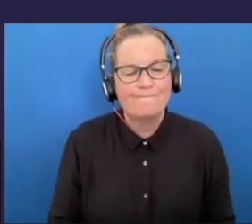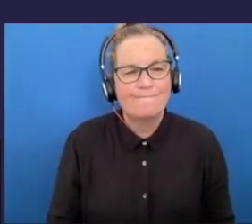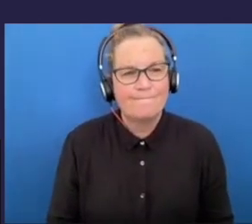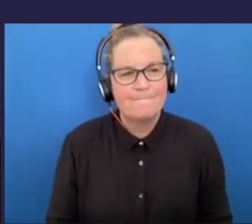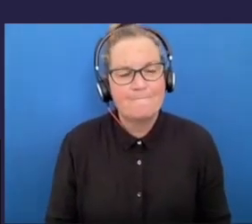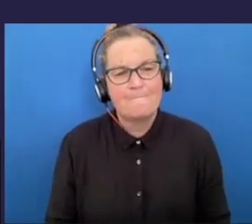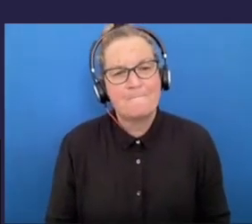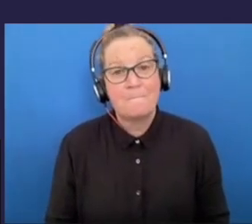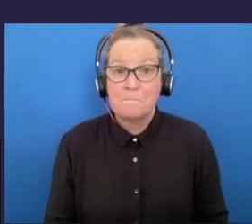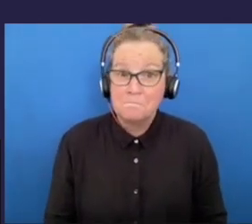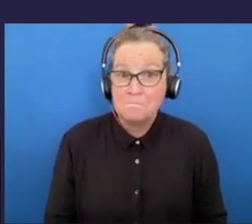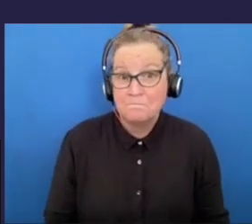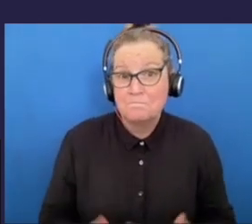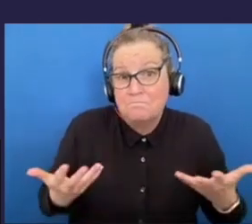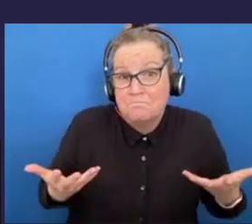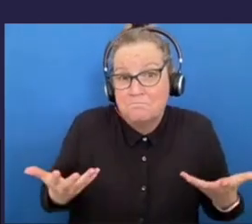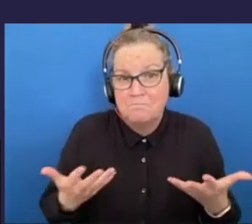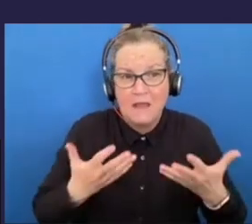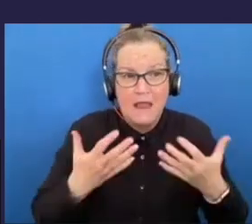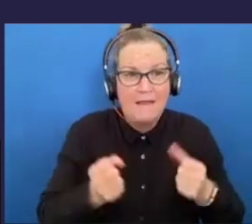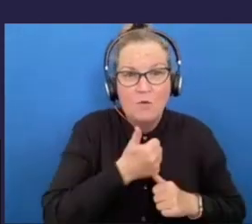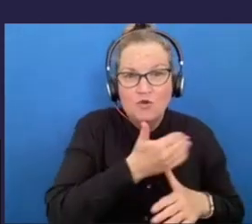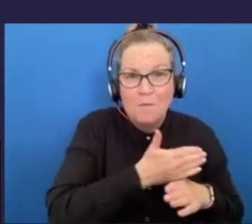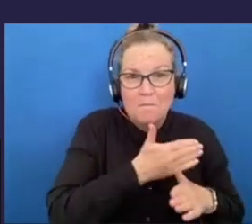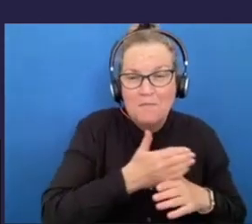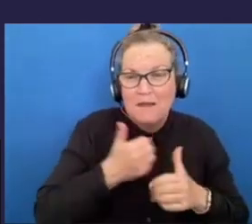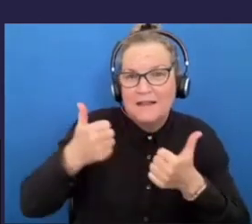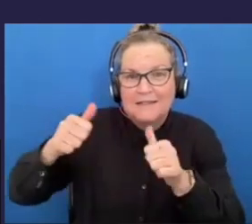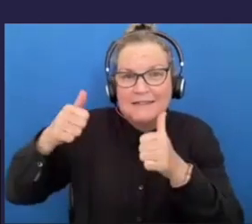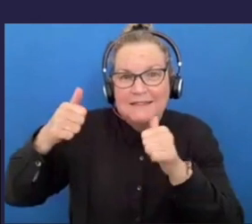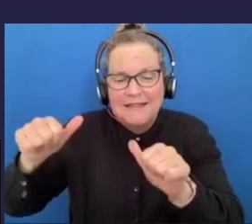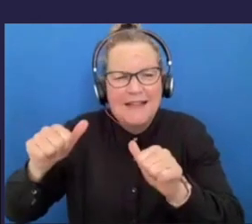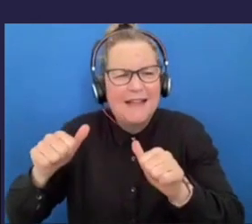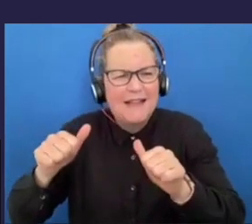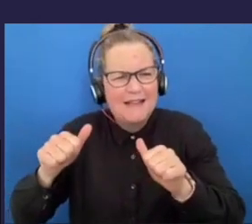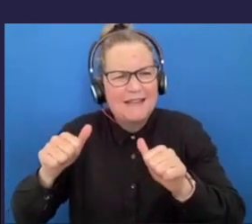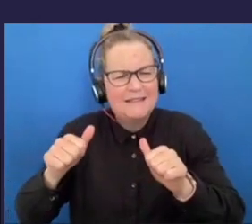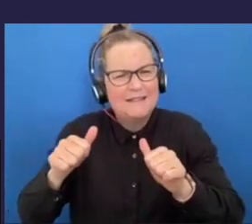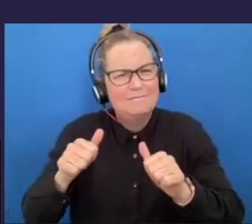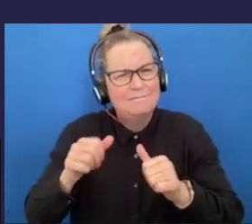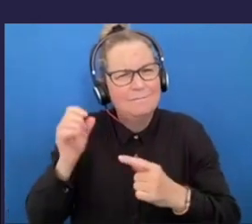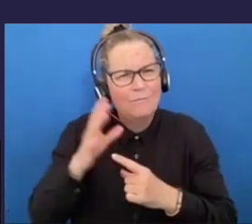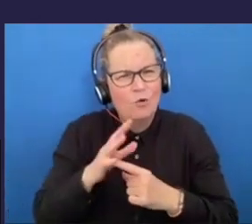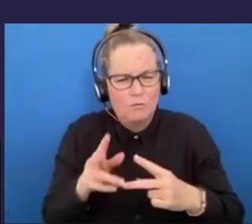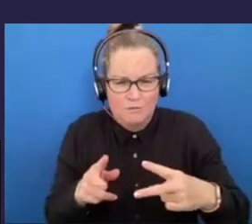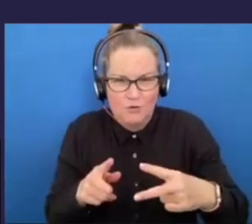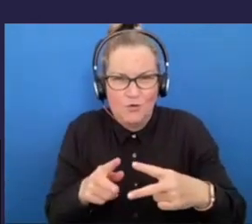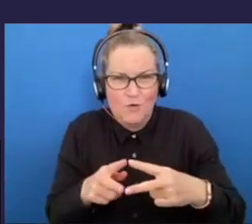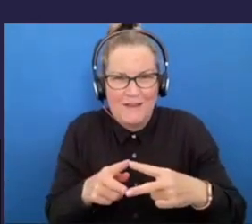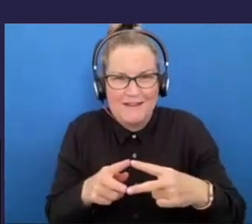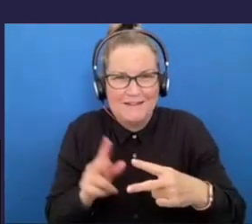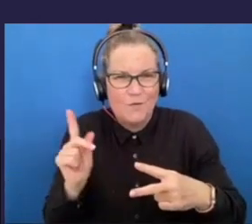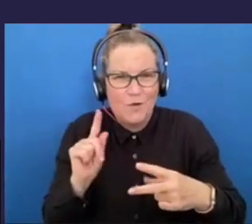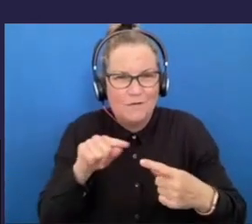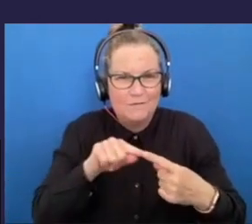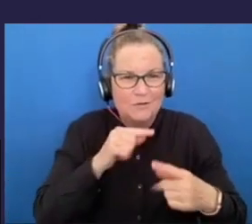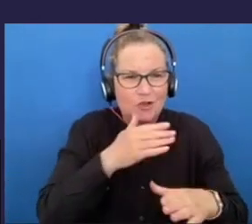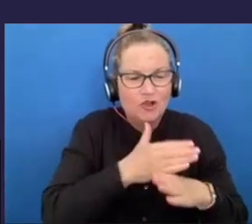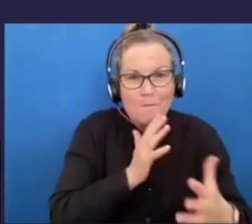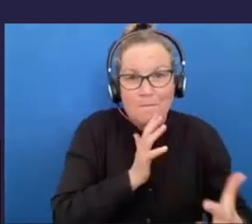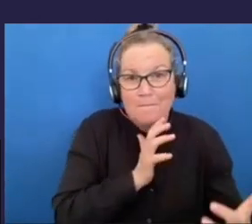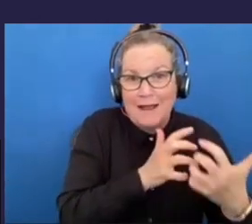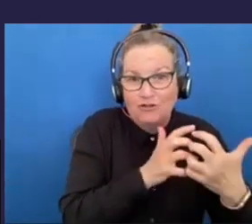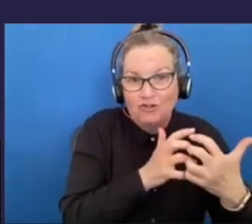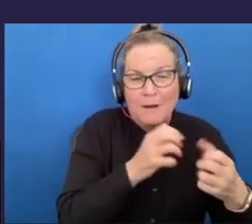So, having and succeeding at a good job comes down to how well we do two things for those we support. One is the job match, making sure